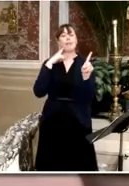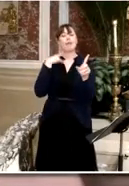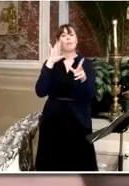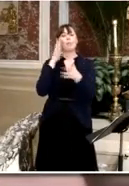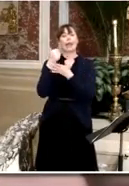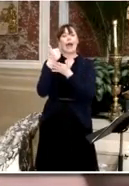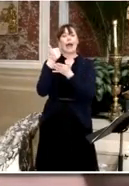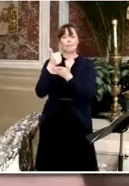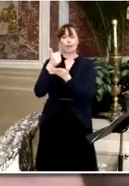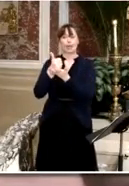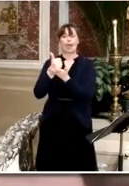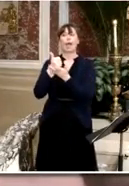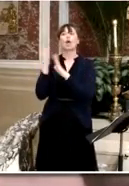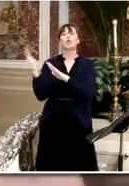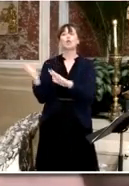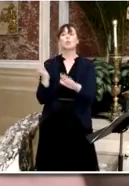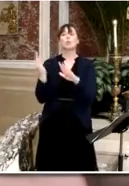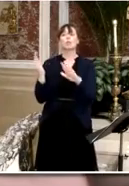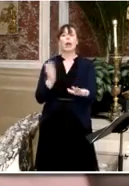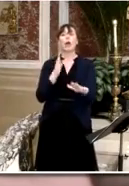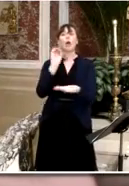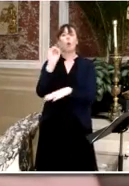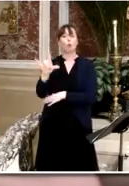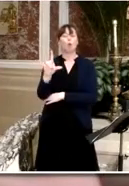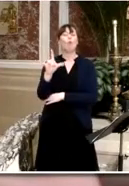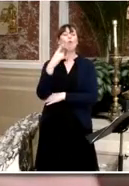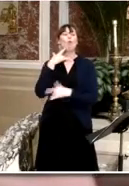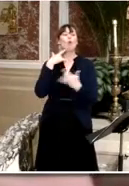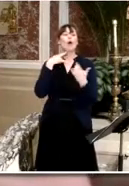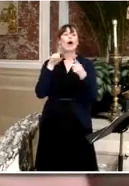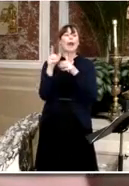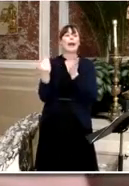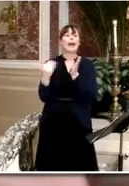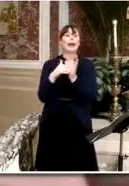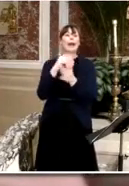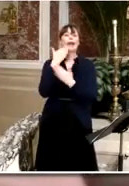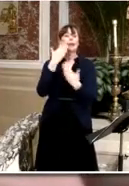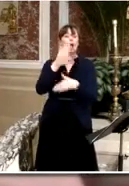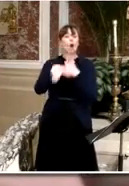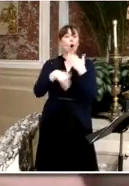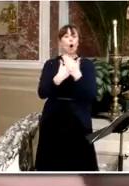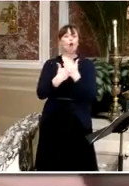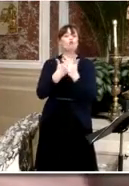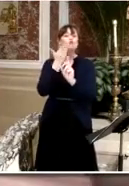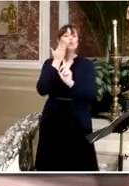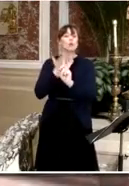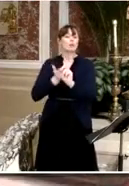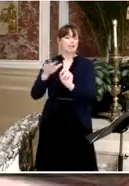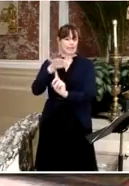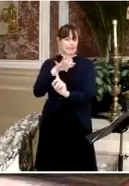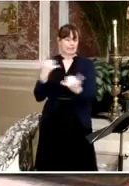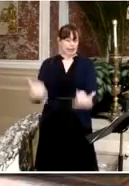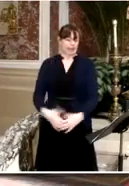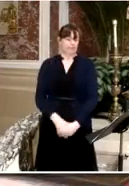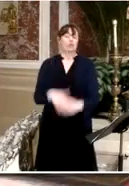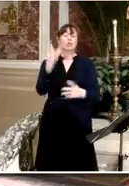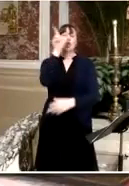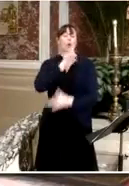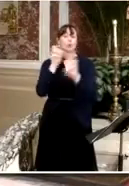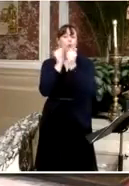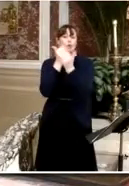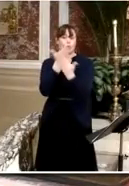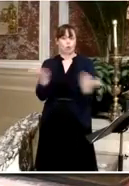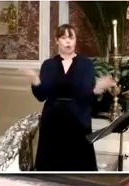to prepare the oils. And again, I thank all of you for being present. The Lord be with